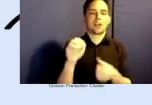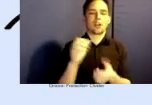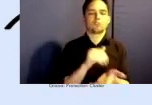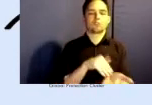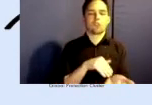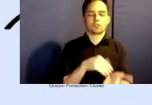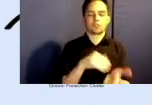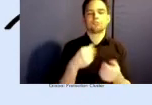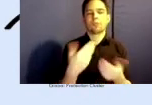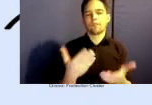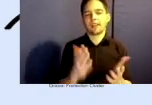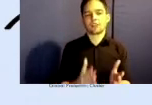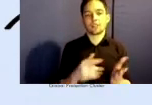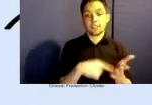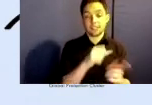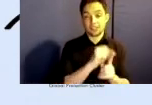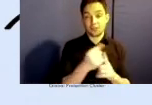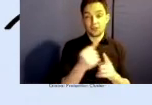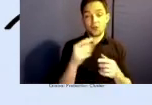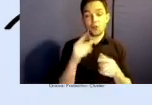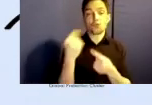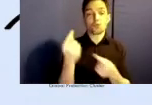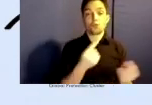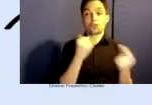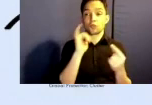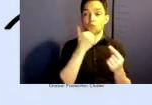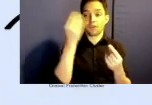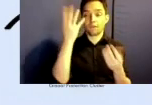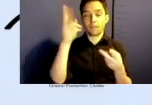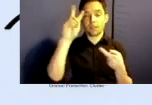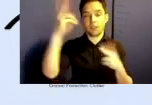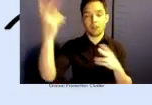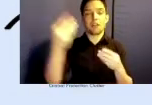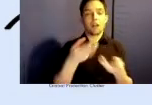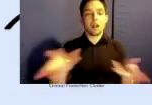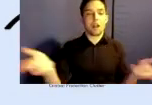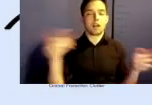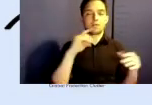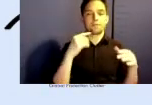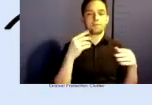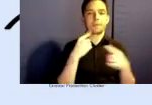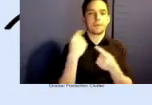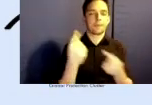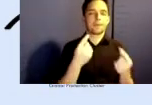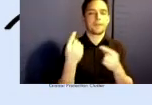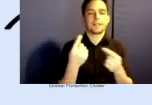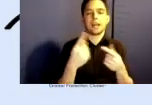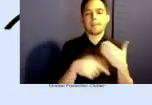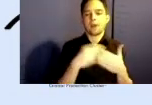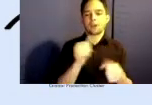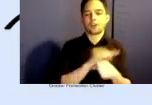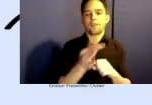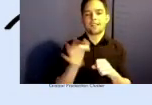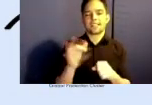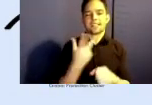this case, what are the rumors and misinformation that are currently circulating in communities about COVID-19